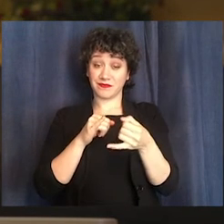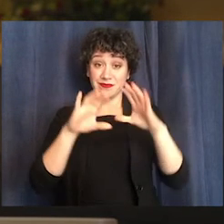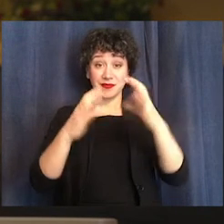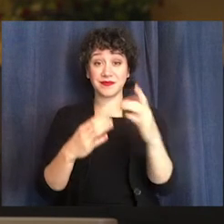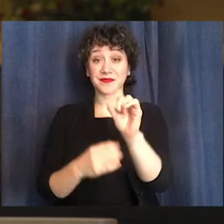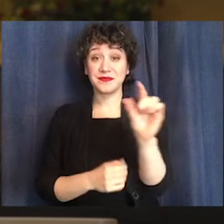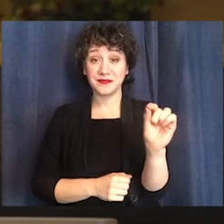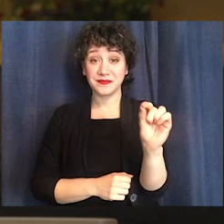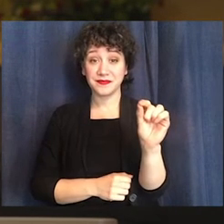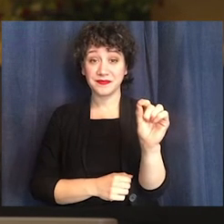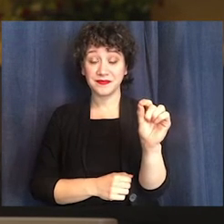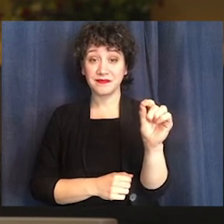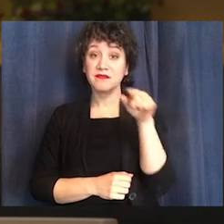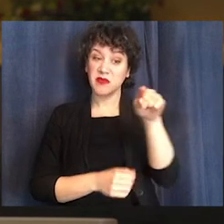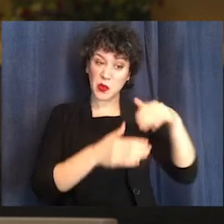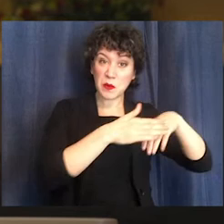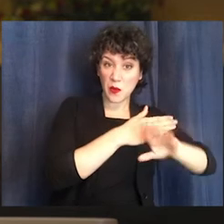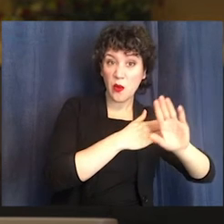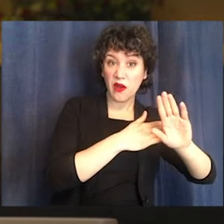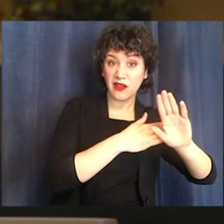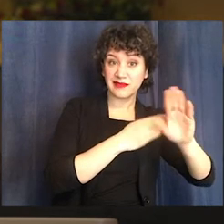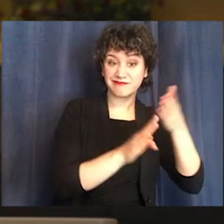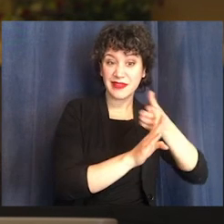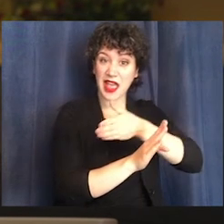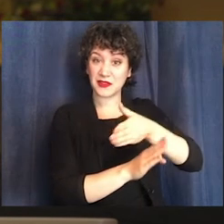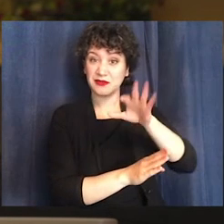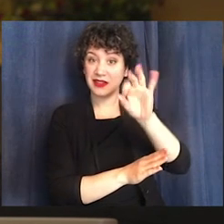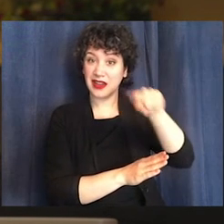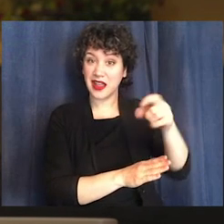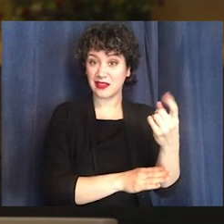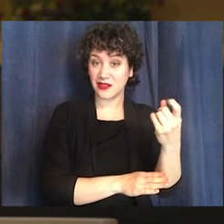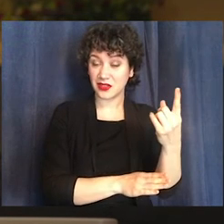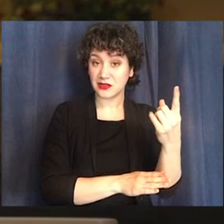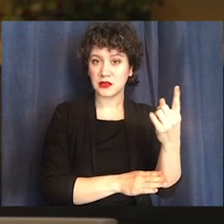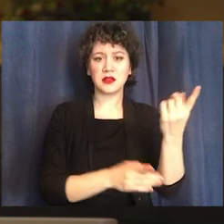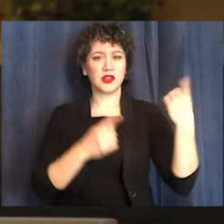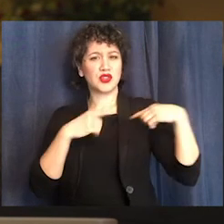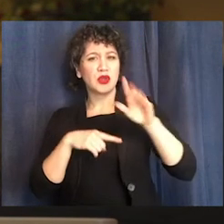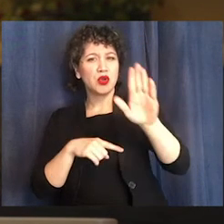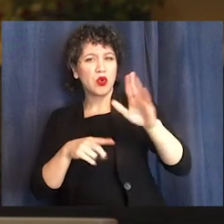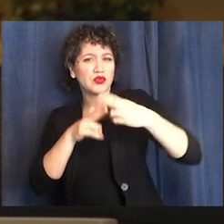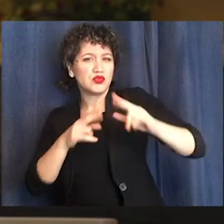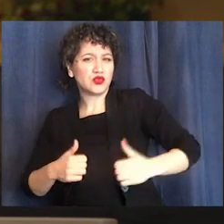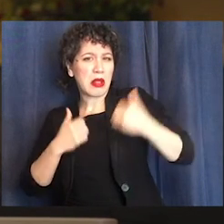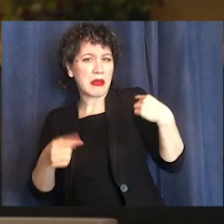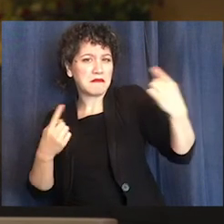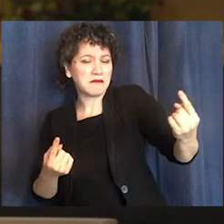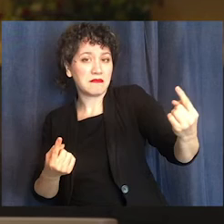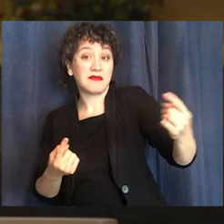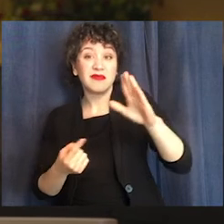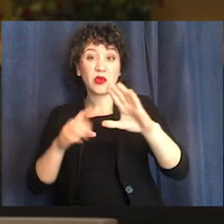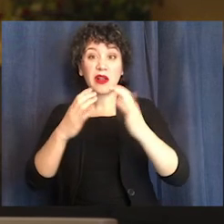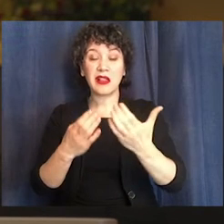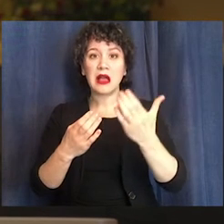2020, you were born into this world after the events of 9/11. During the short lives you've lived, your class has seen major